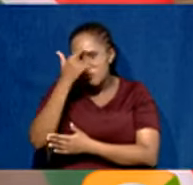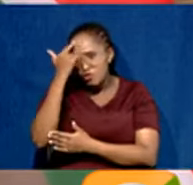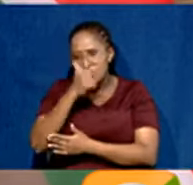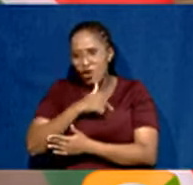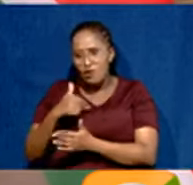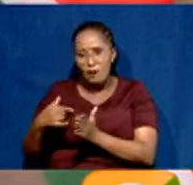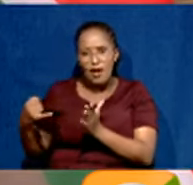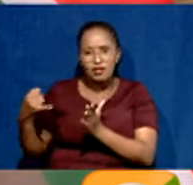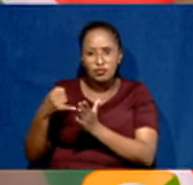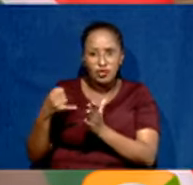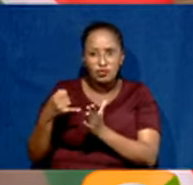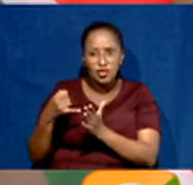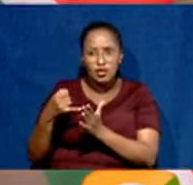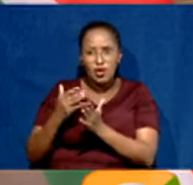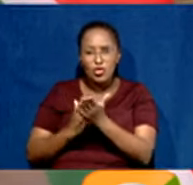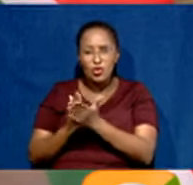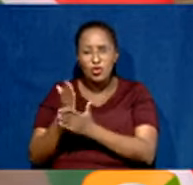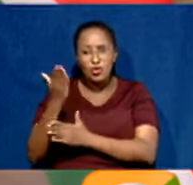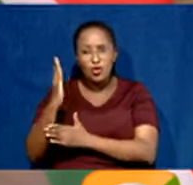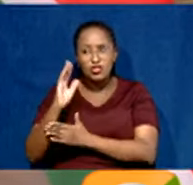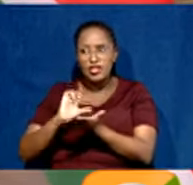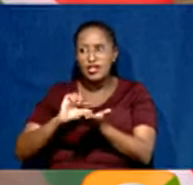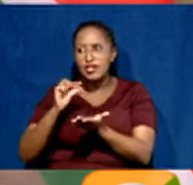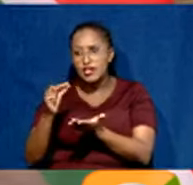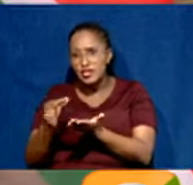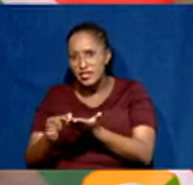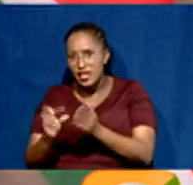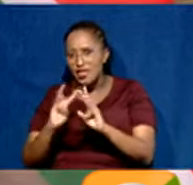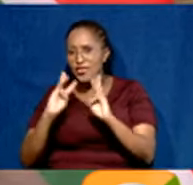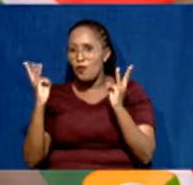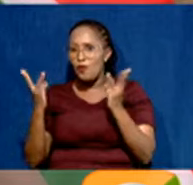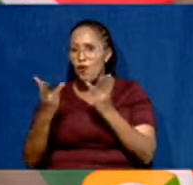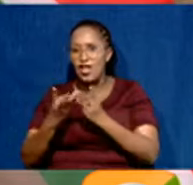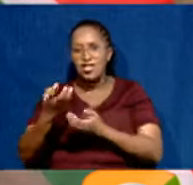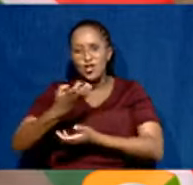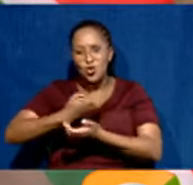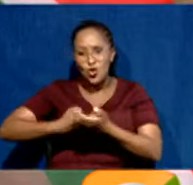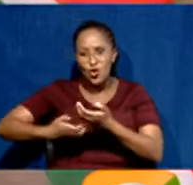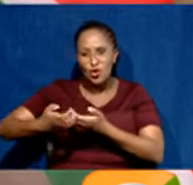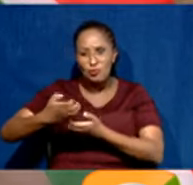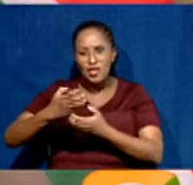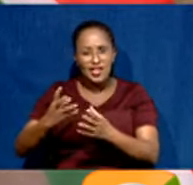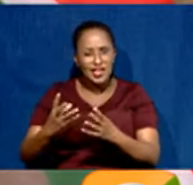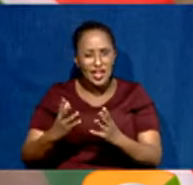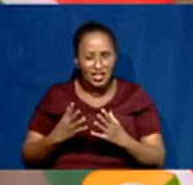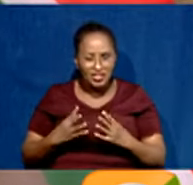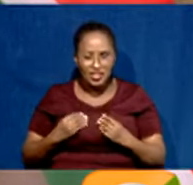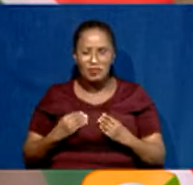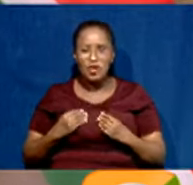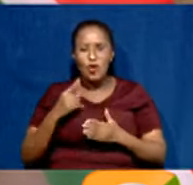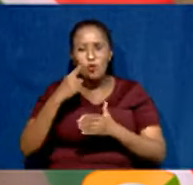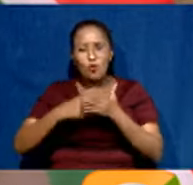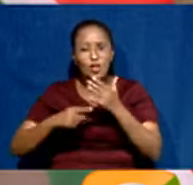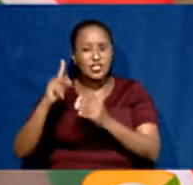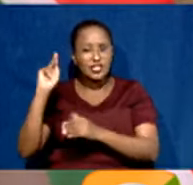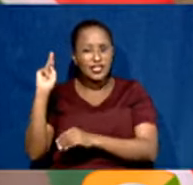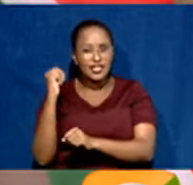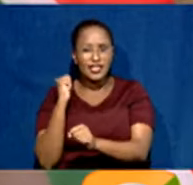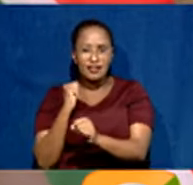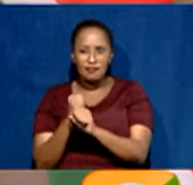intervention, by God's grace. The global economy is appreciating what Kenya is doing.